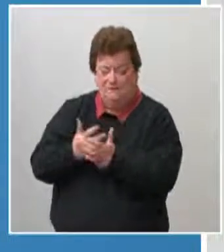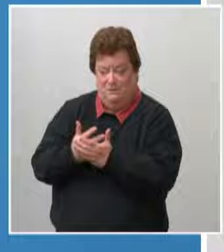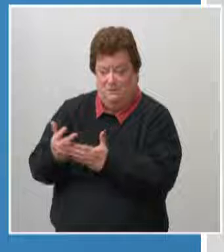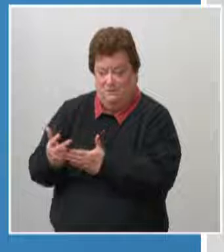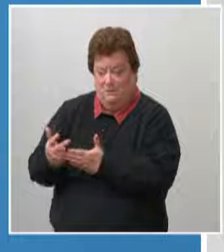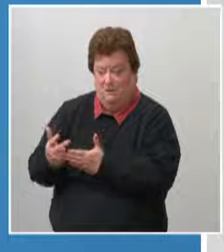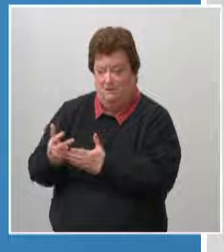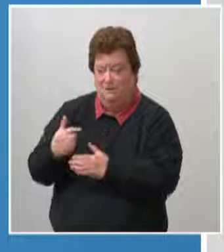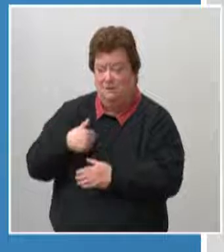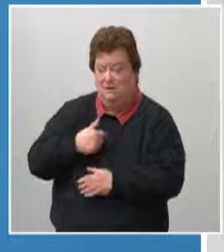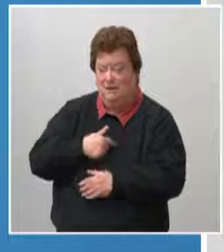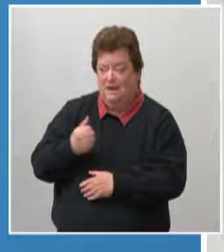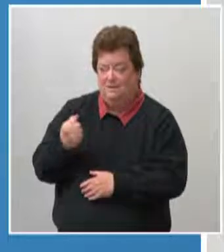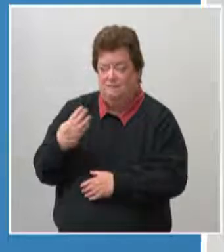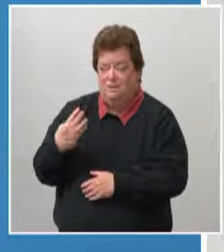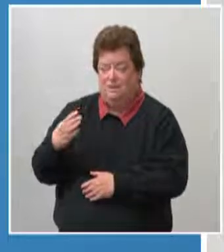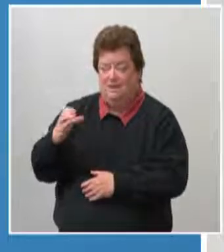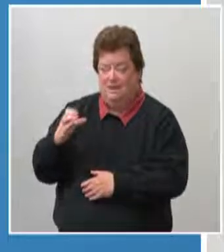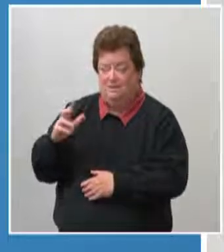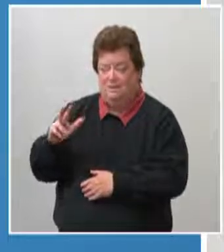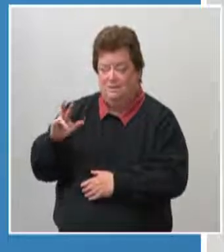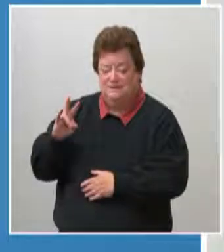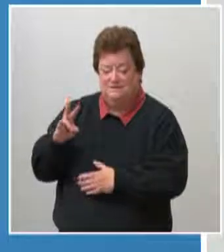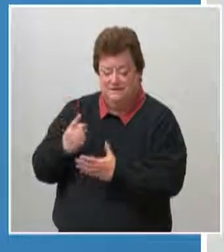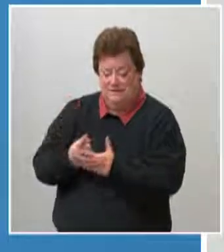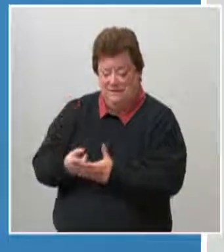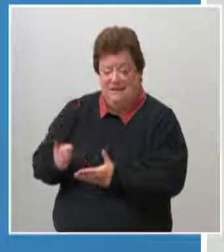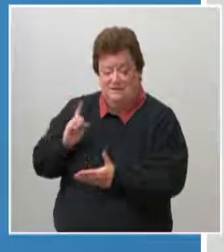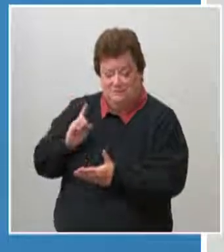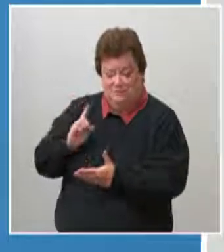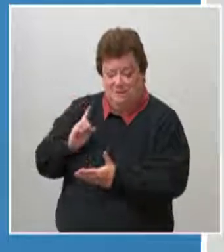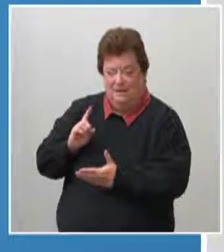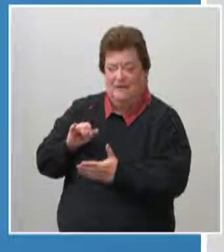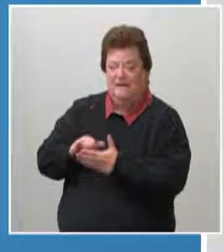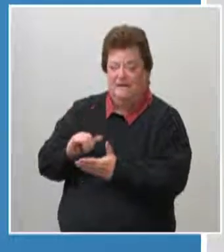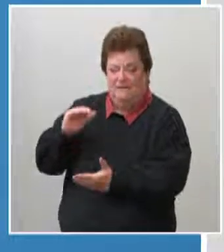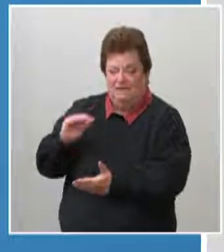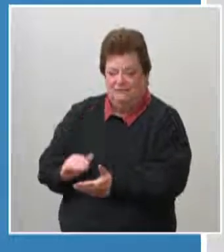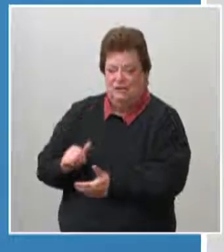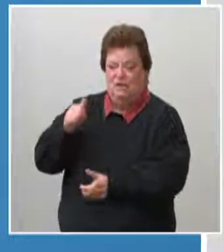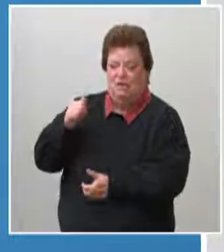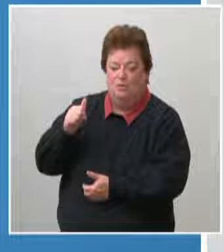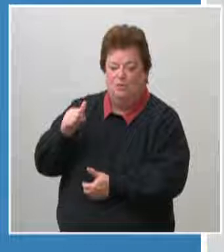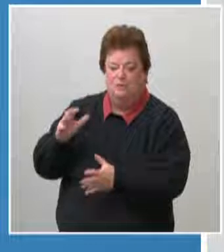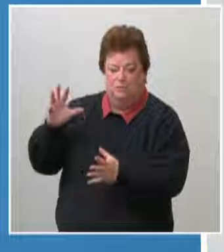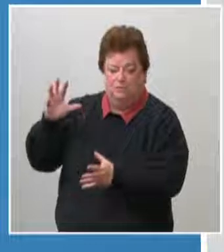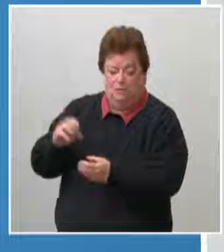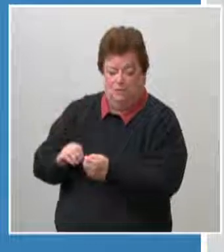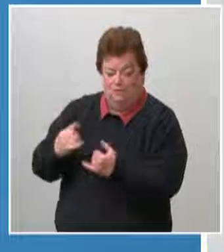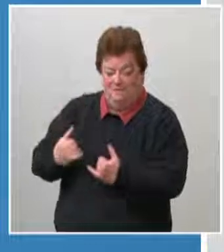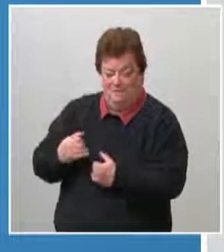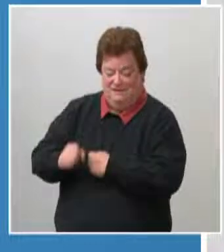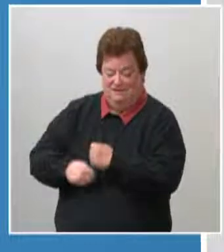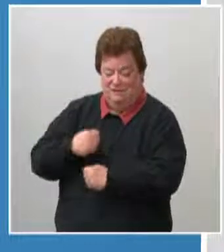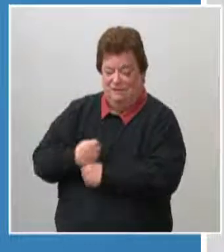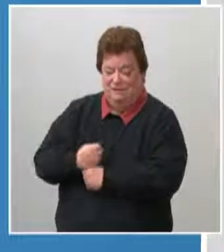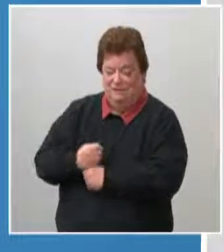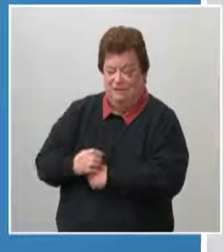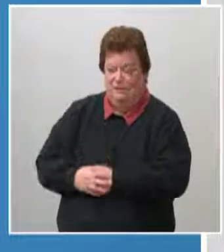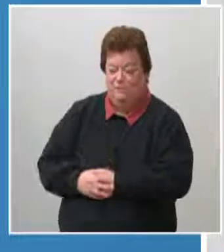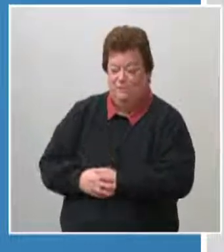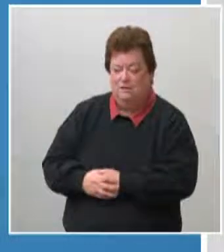had 1,437 cases last week, the lowest weekly totals this year.